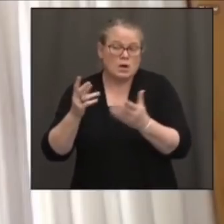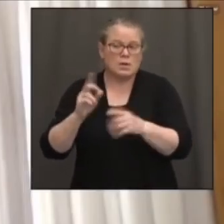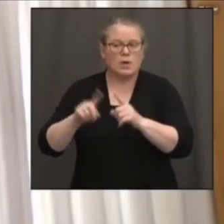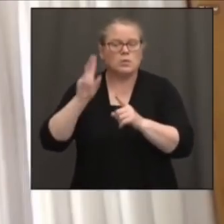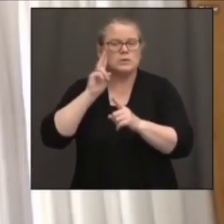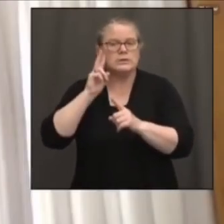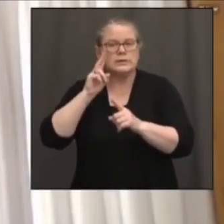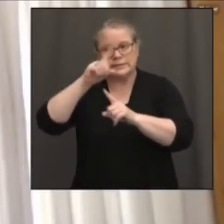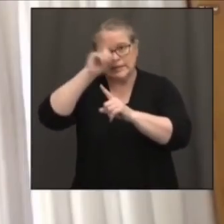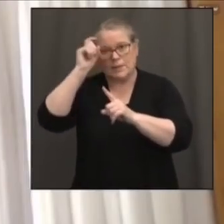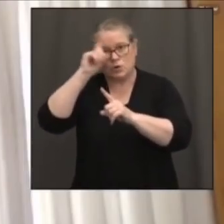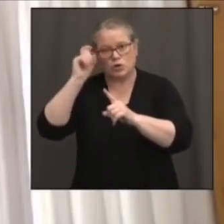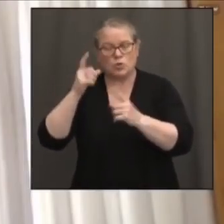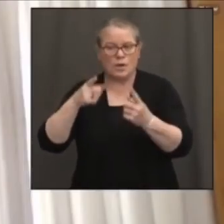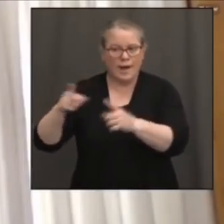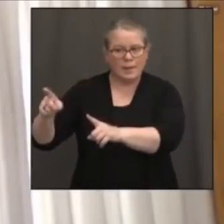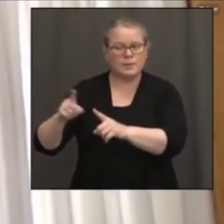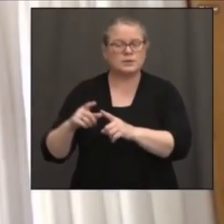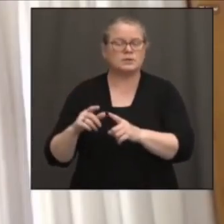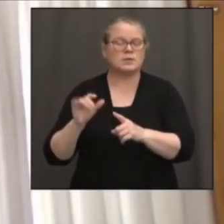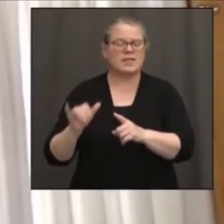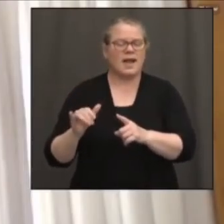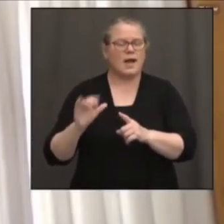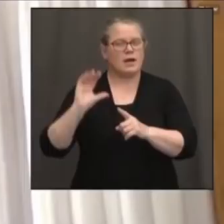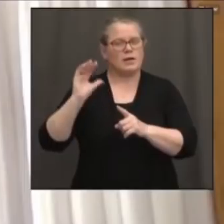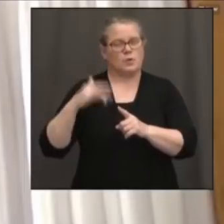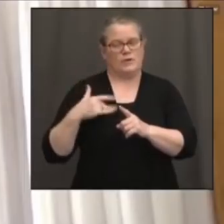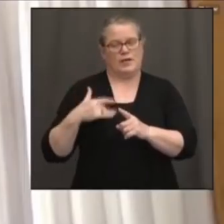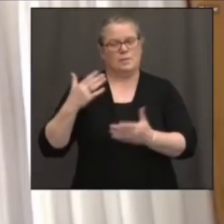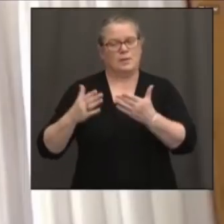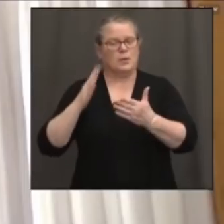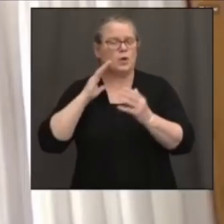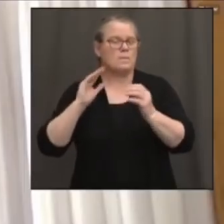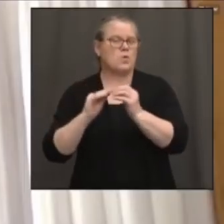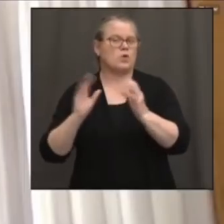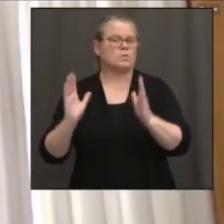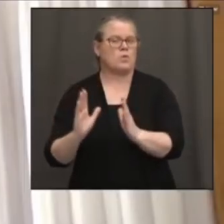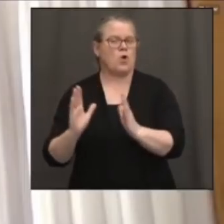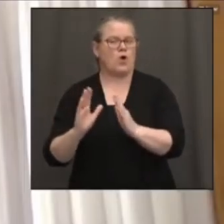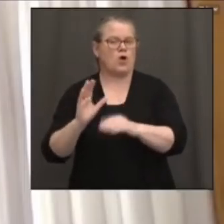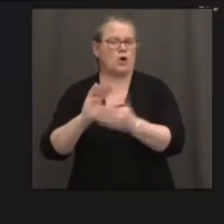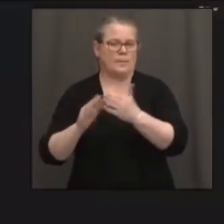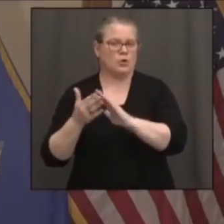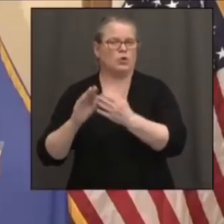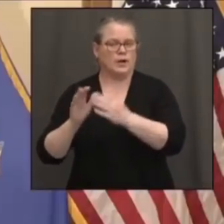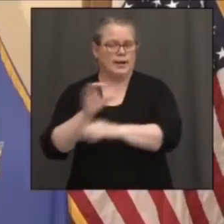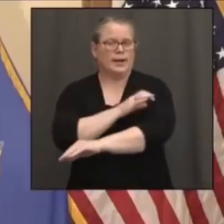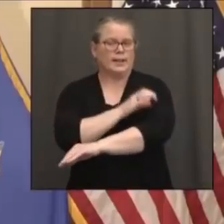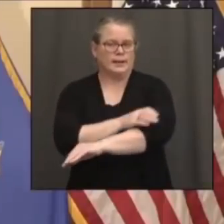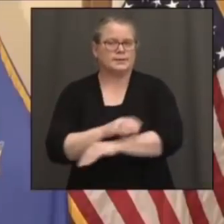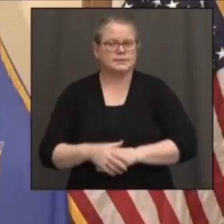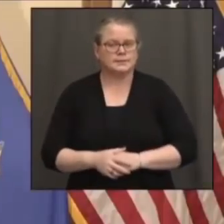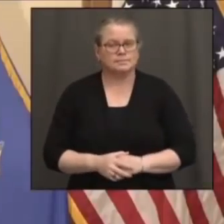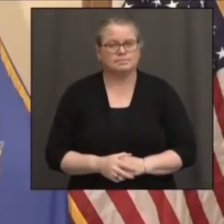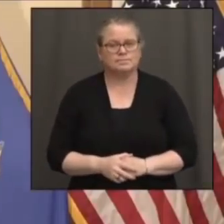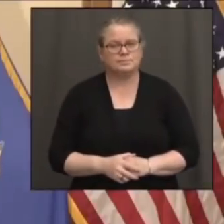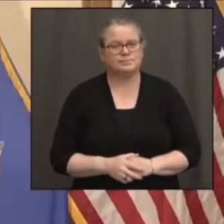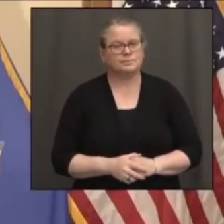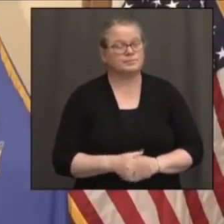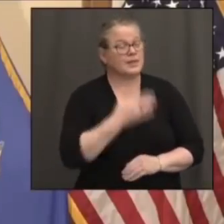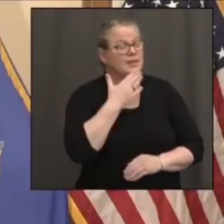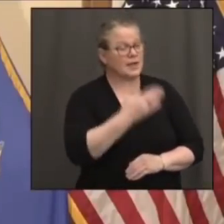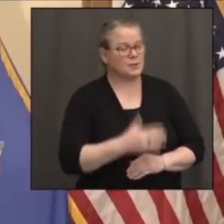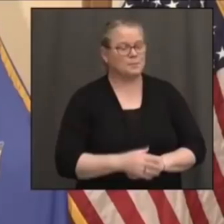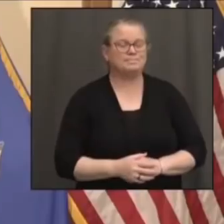smaller scale efforts, the mobile units and the community vaccination clinics. All right. Thank you, everyone. Appreciate it.